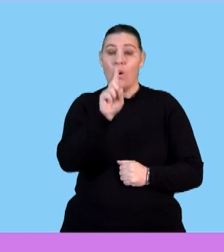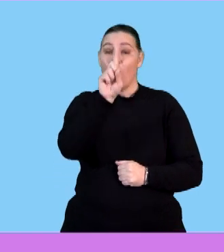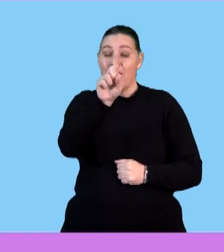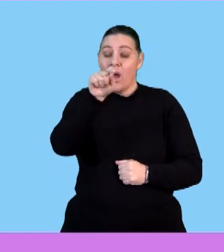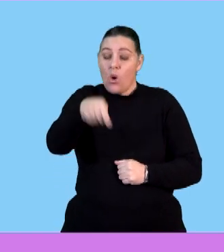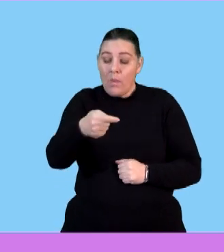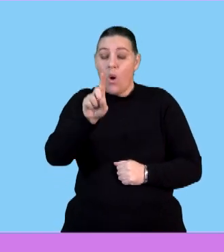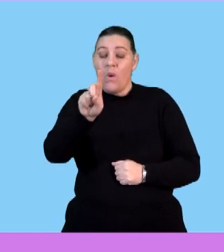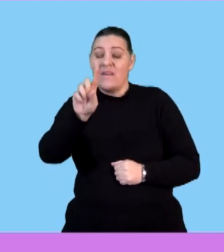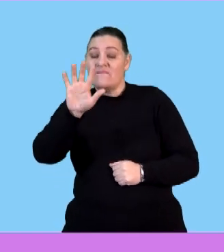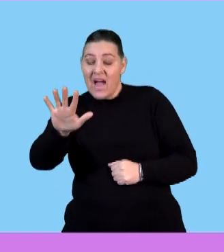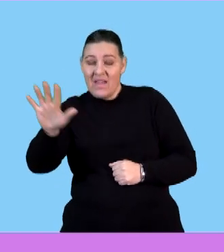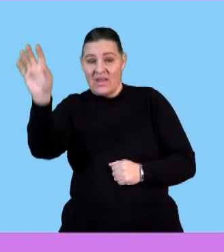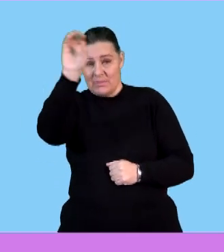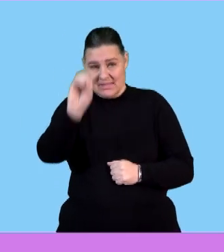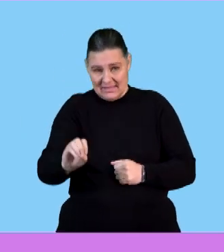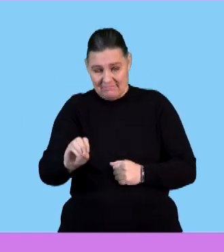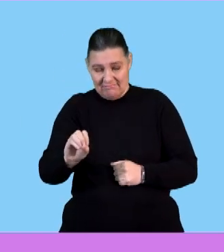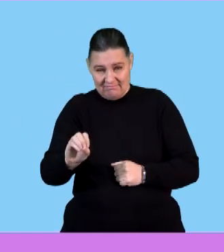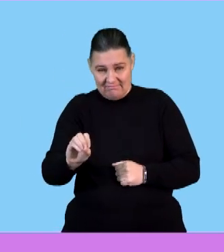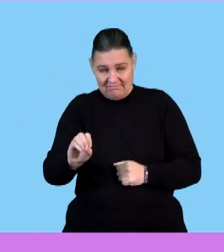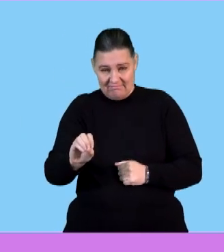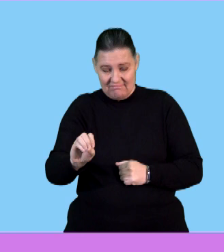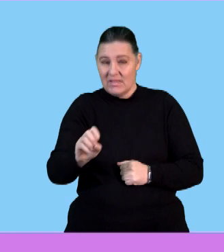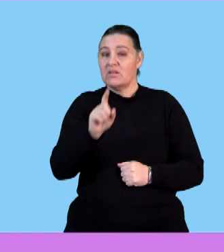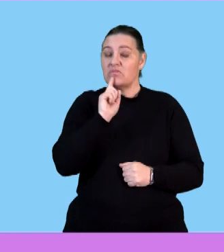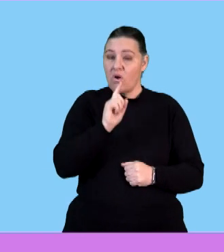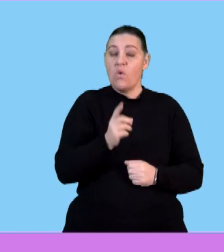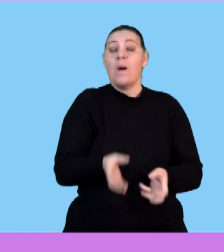the calculation we need to follow, and we end up with